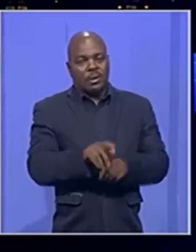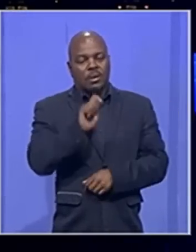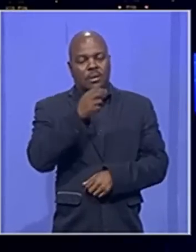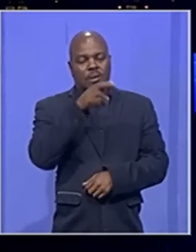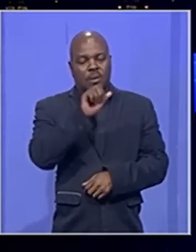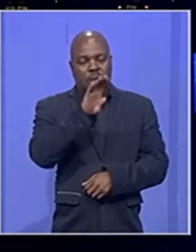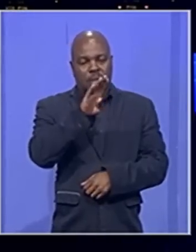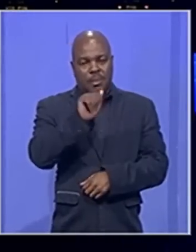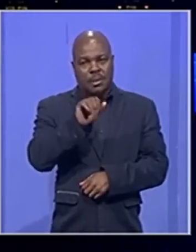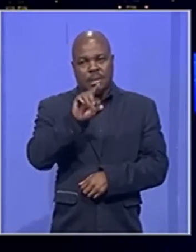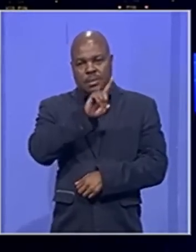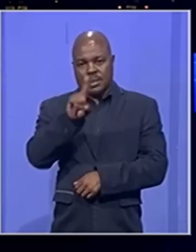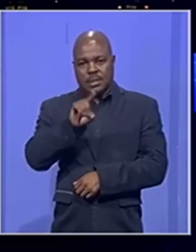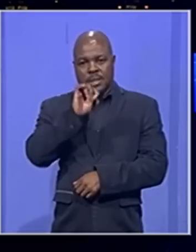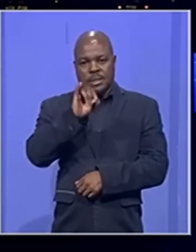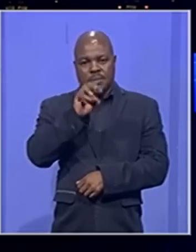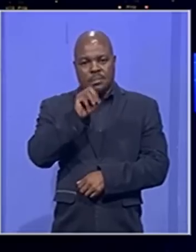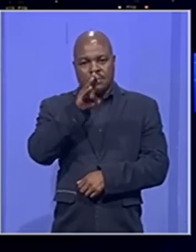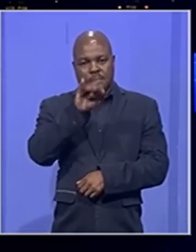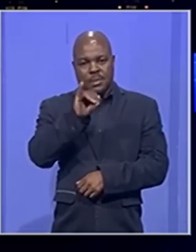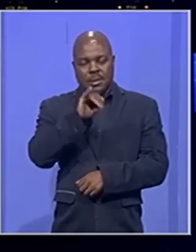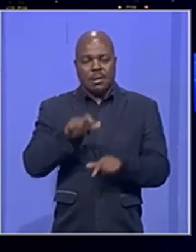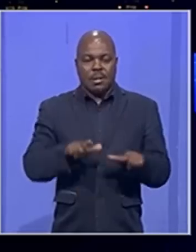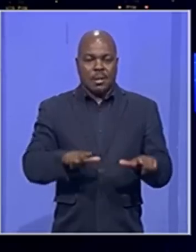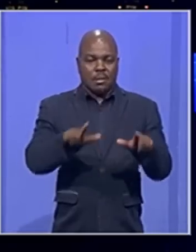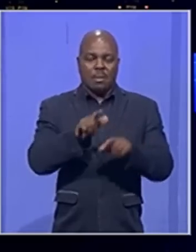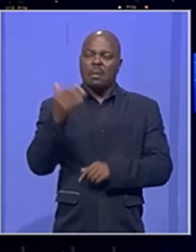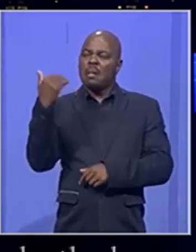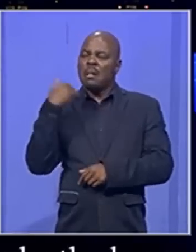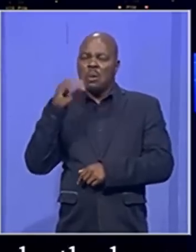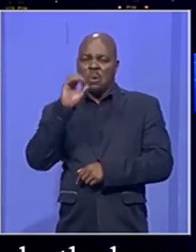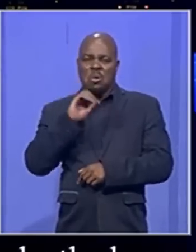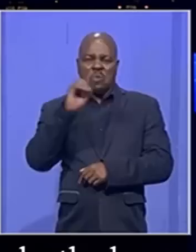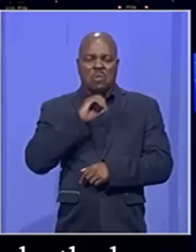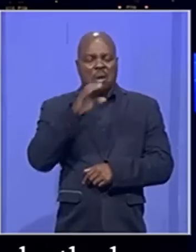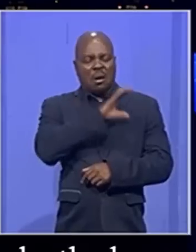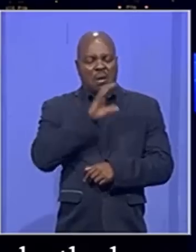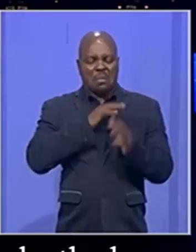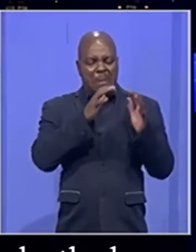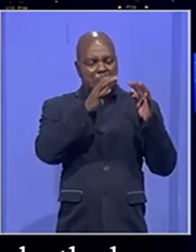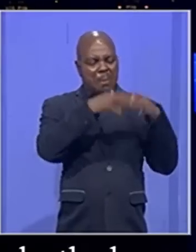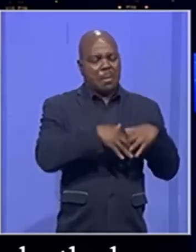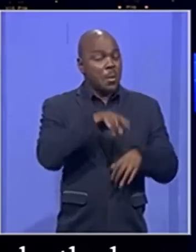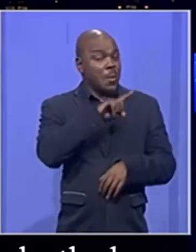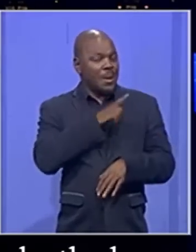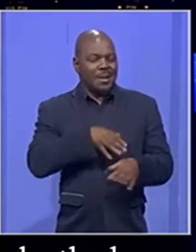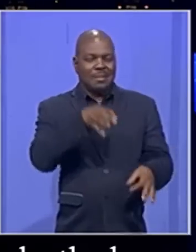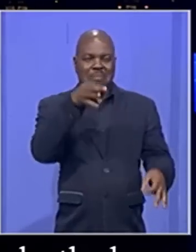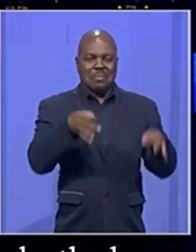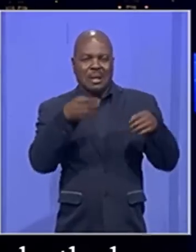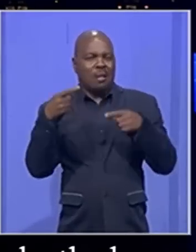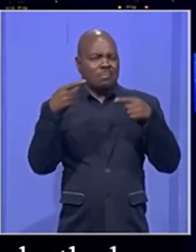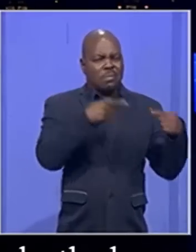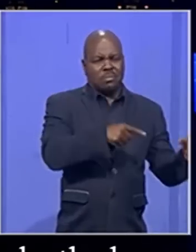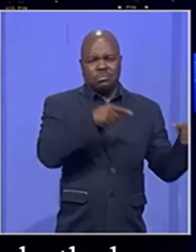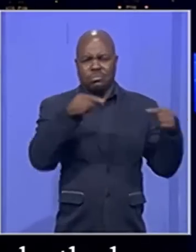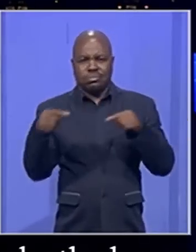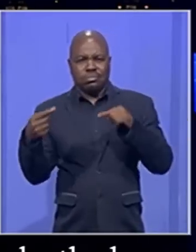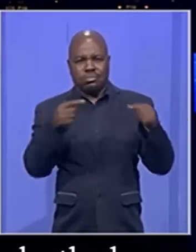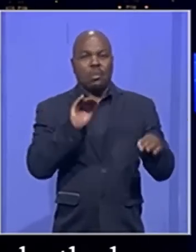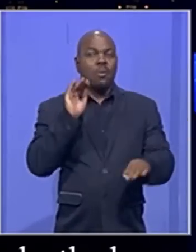ya Limpopo ka morao re lekgotla la motse le qhalwe ka Mphalane ka lebaka la dikhulahulano tsa dipolotiki ke bakgethi ba fetang dikete